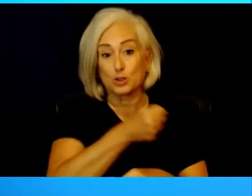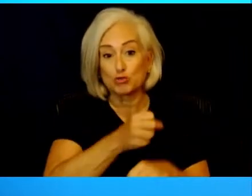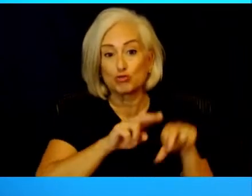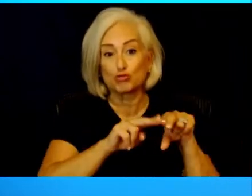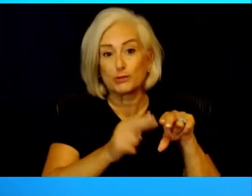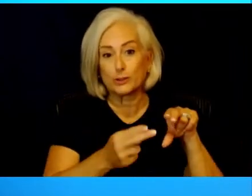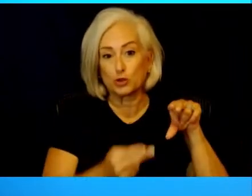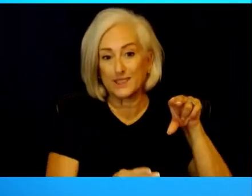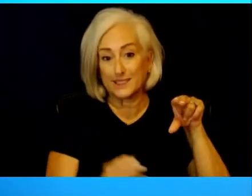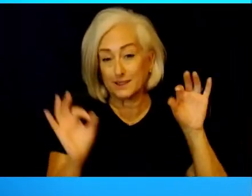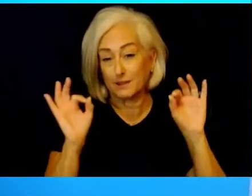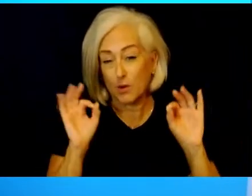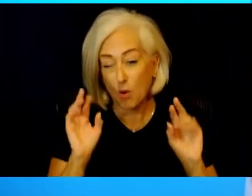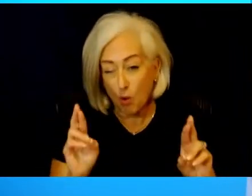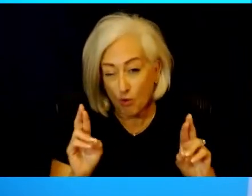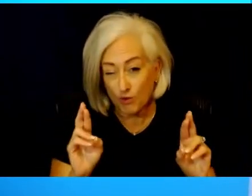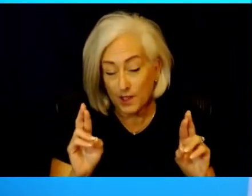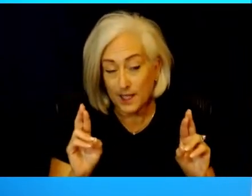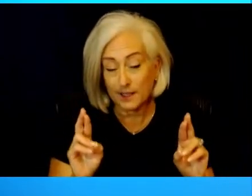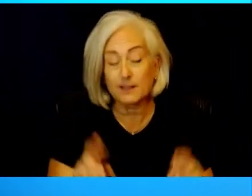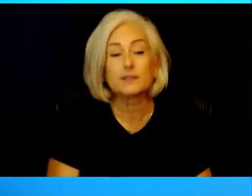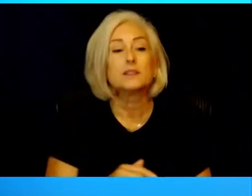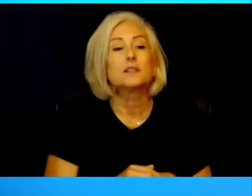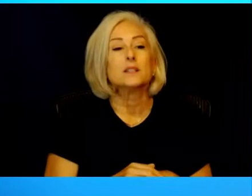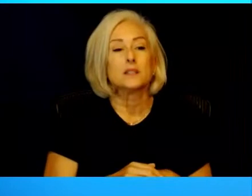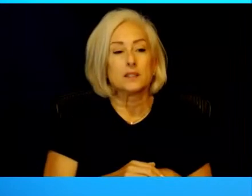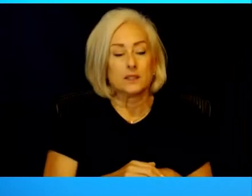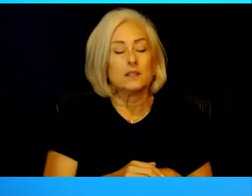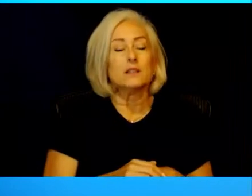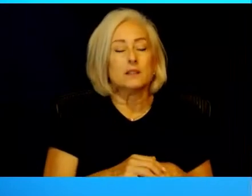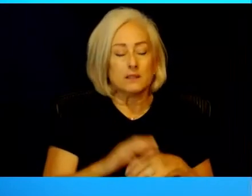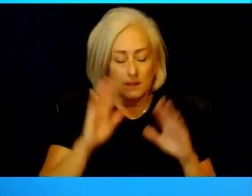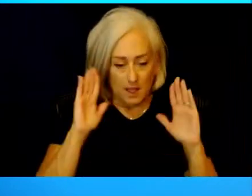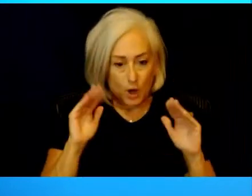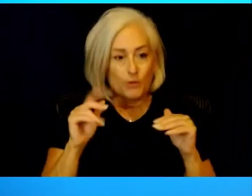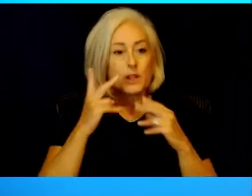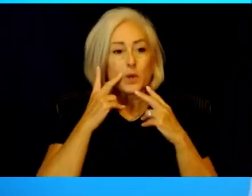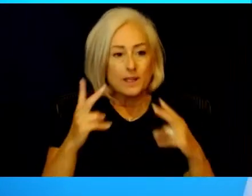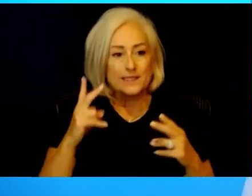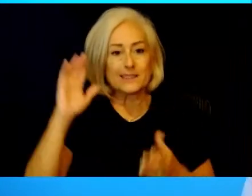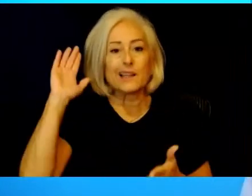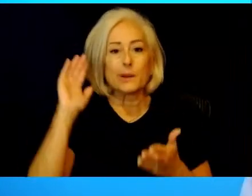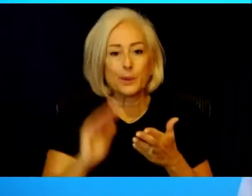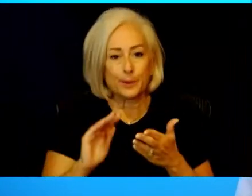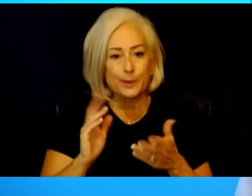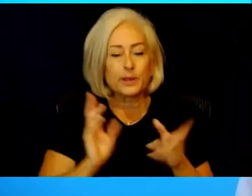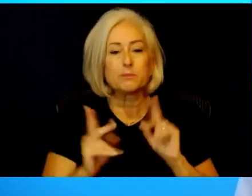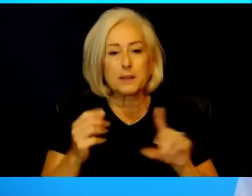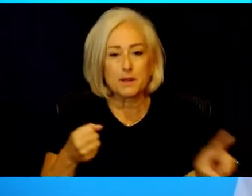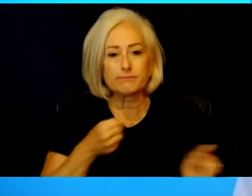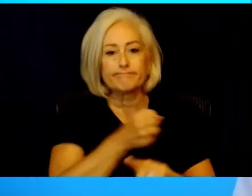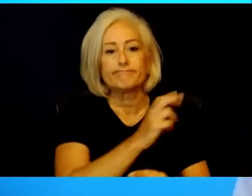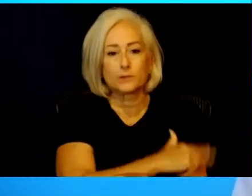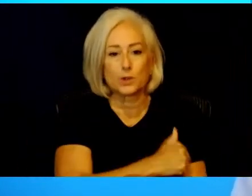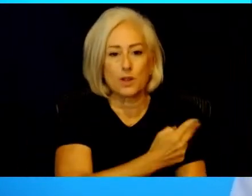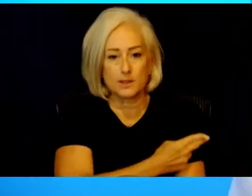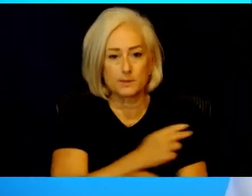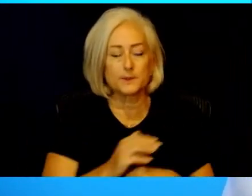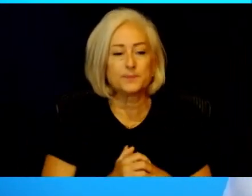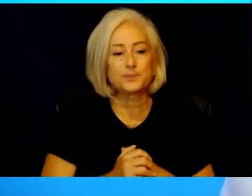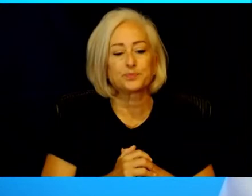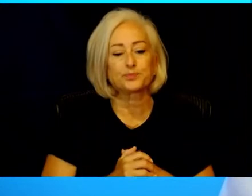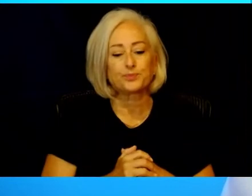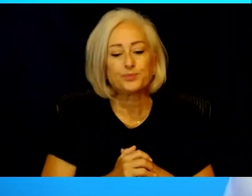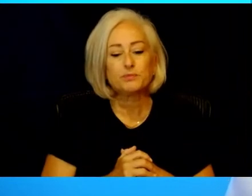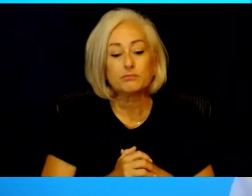but hopefully it will start to turn around and have less hospitalizations. And certainly we know that